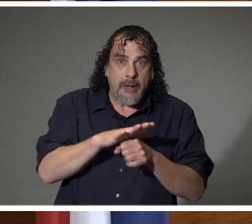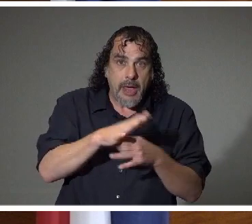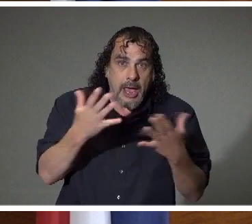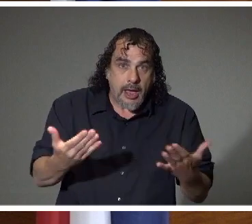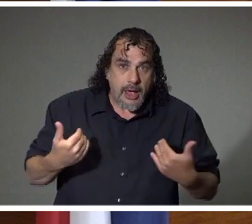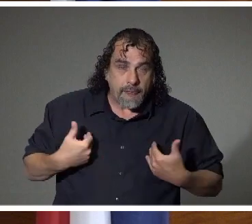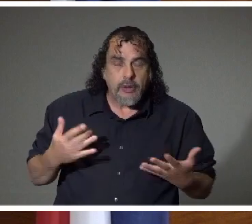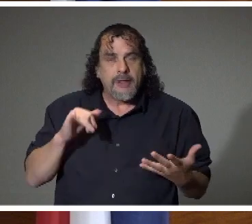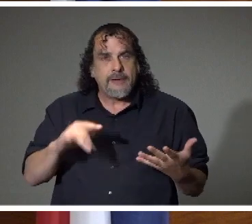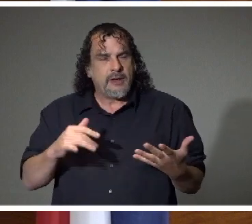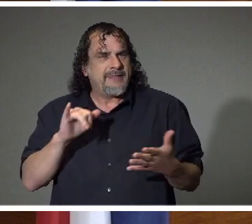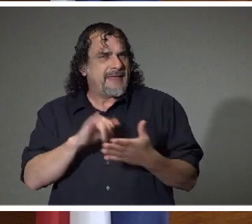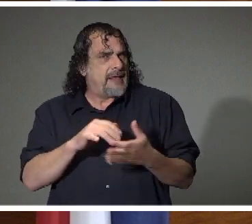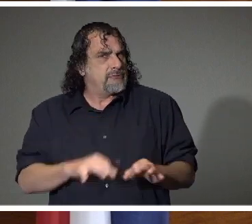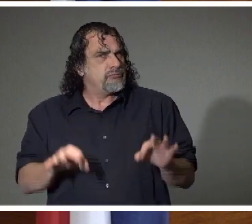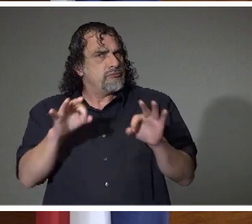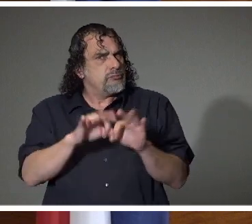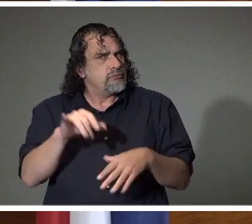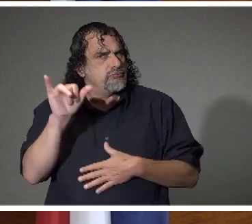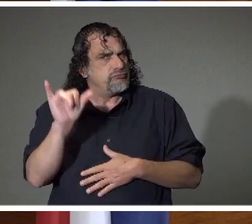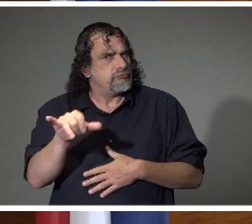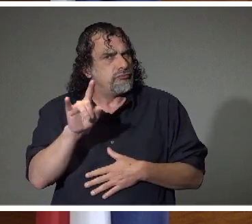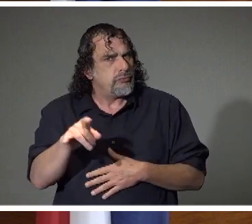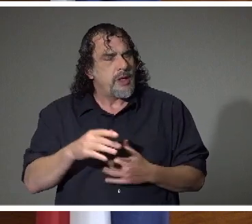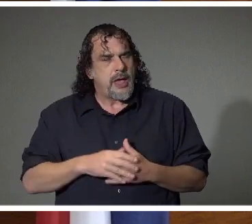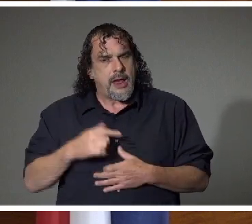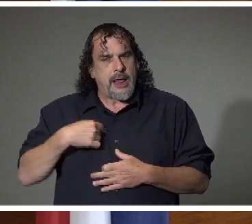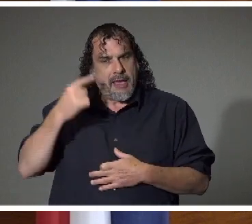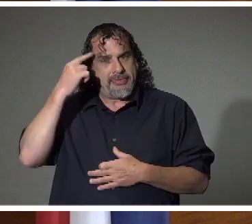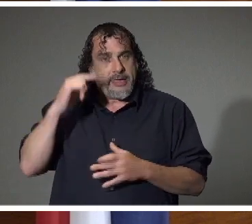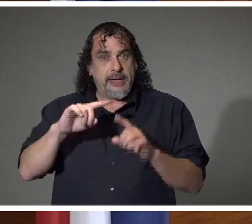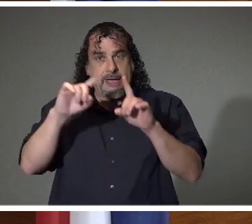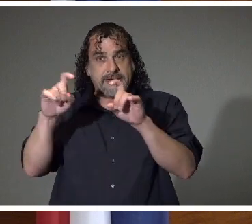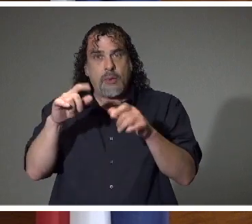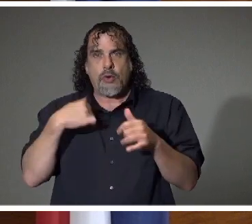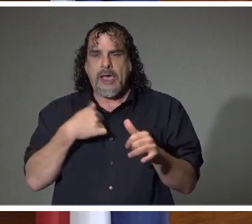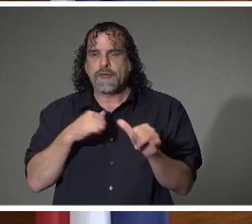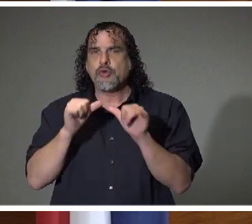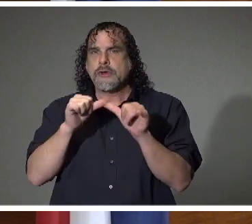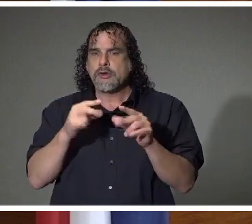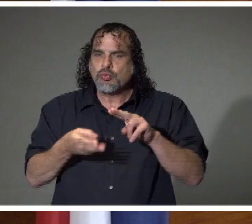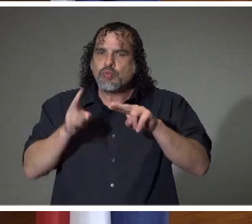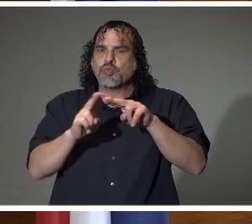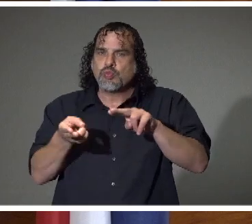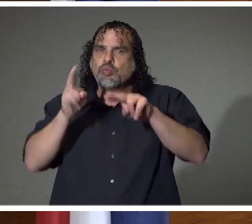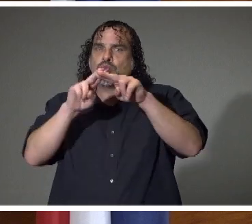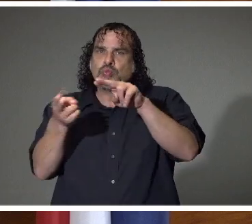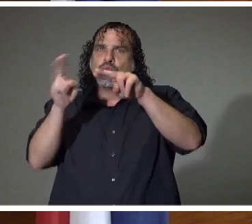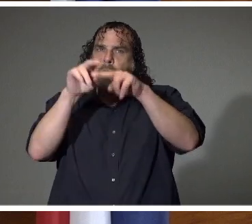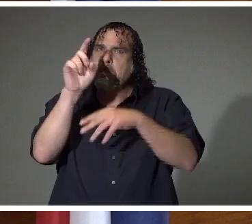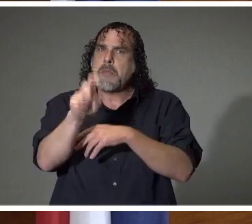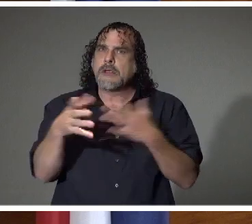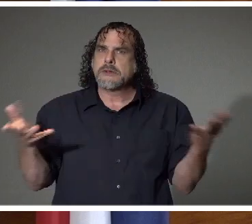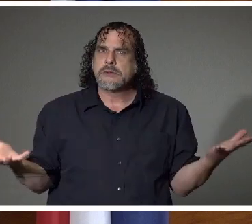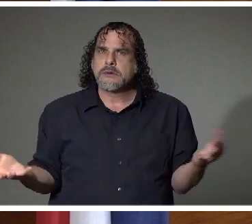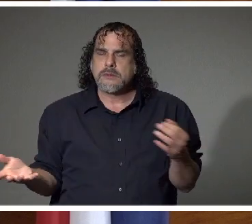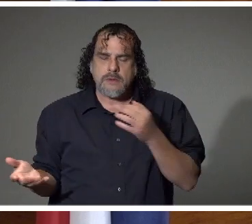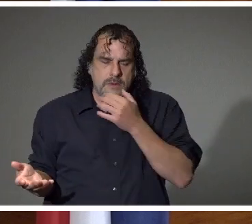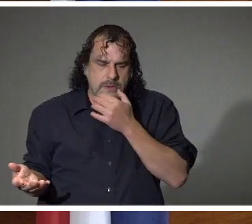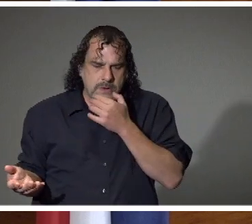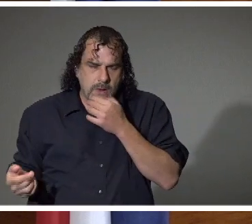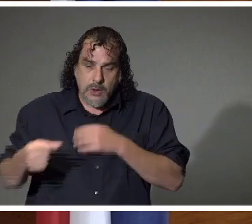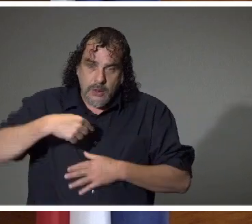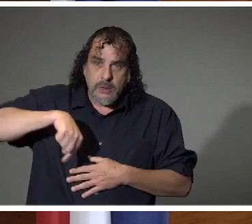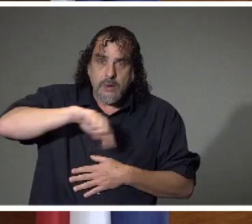I think that's important. And I think testing is something that we've got to continue to ramp up, and it's something that we as a